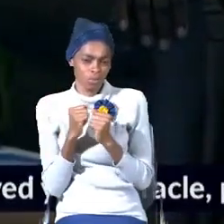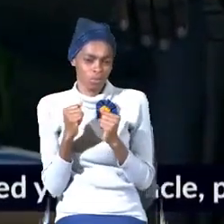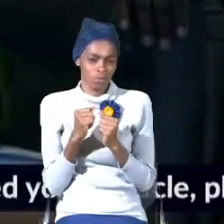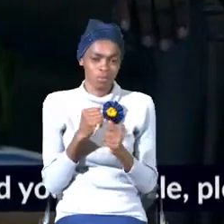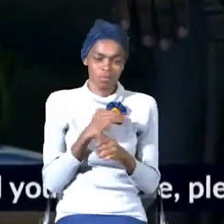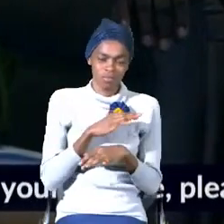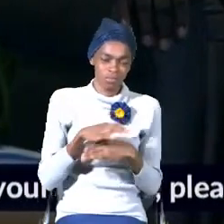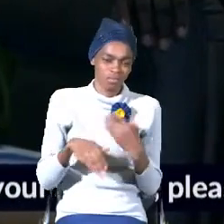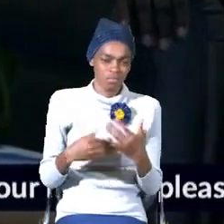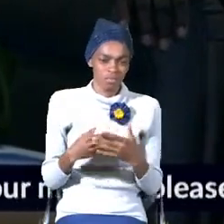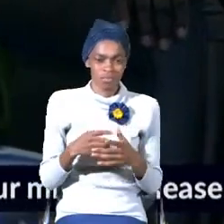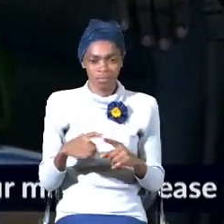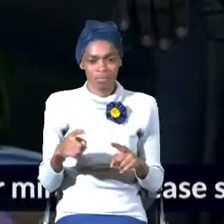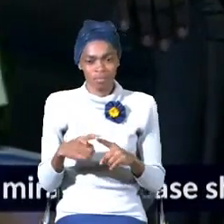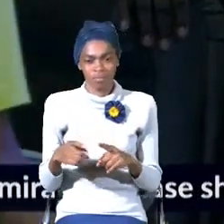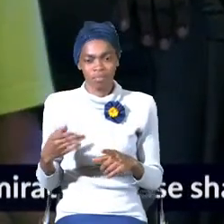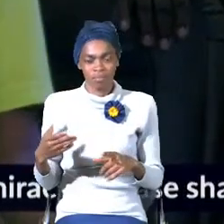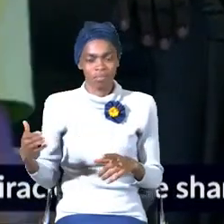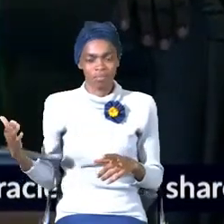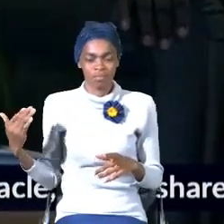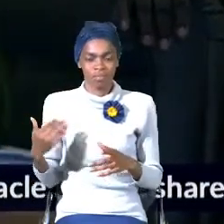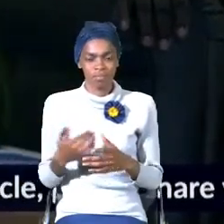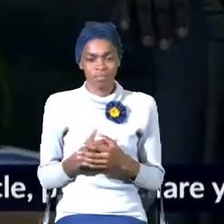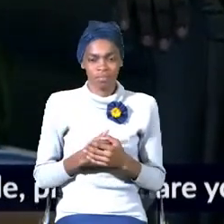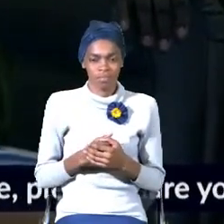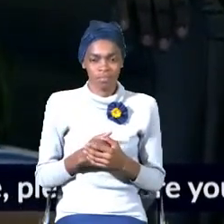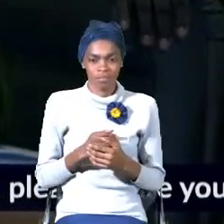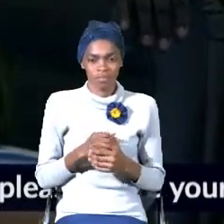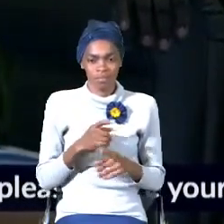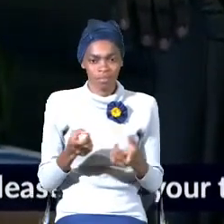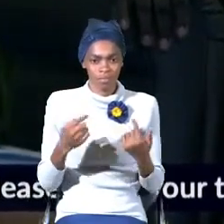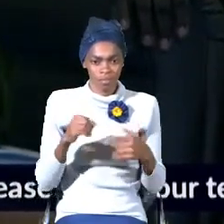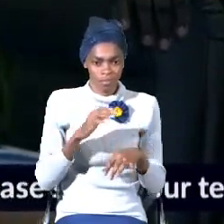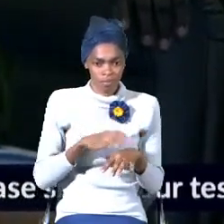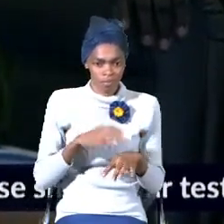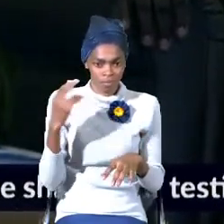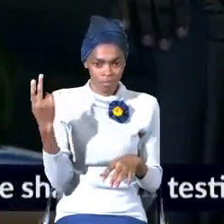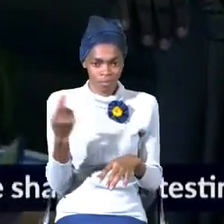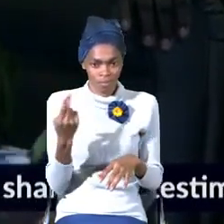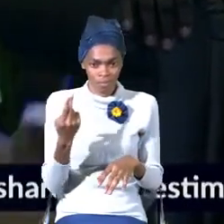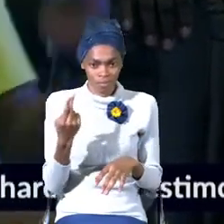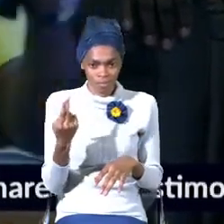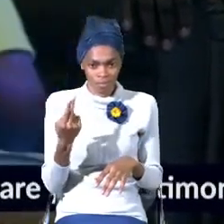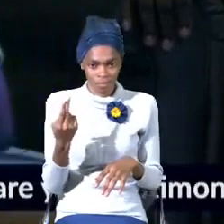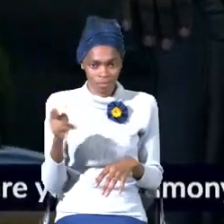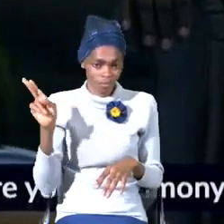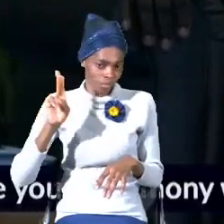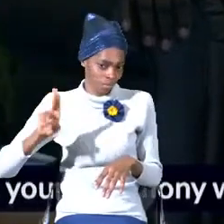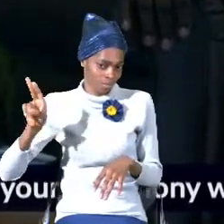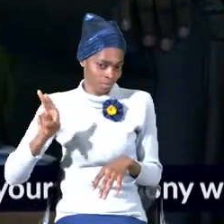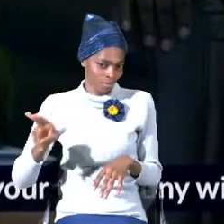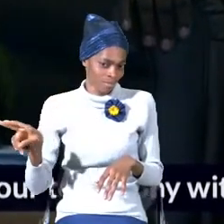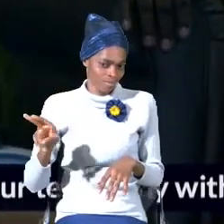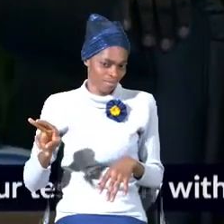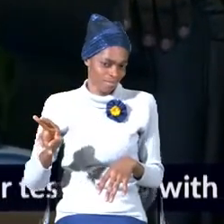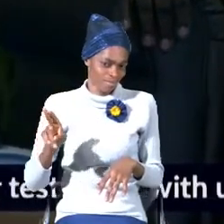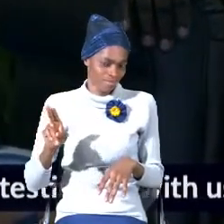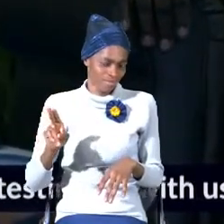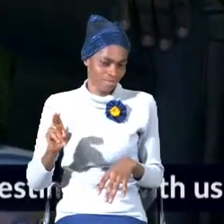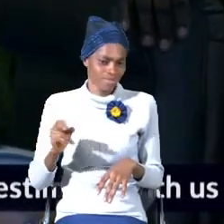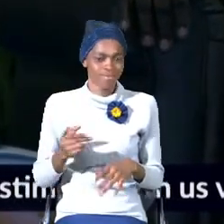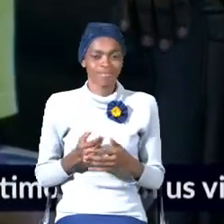actually been aggravating and triggering the asthma. I came here on Thursday evening with a chest pain that will actually lead to the attack.